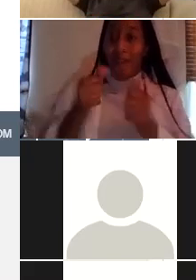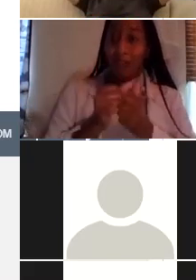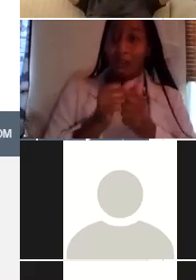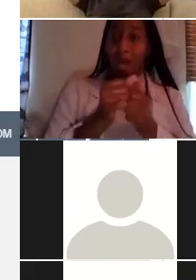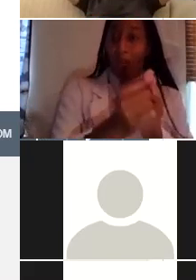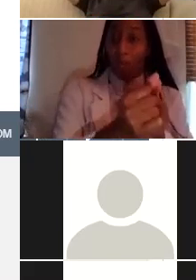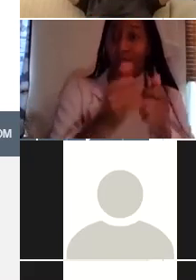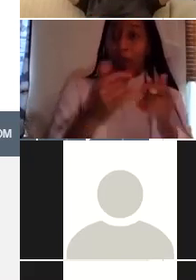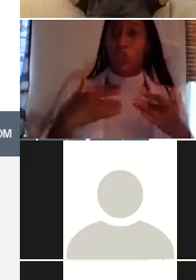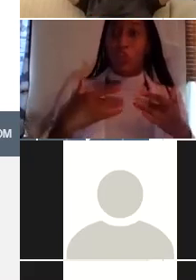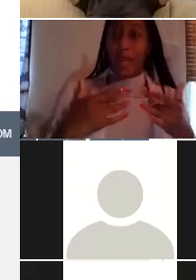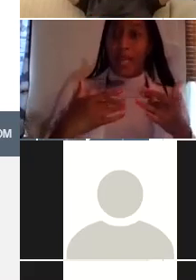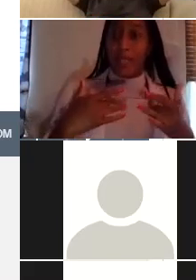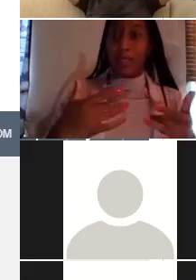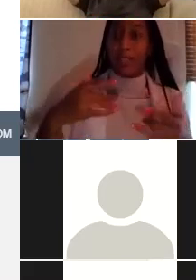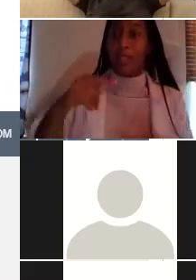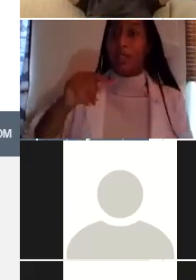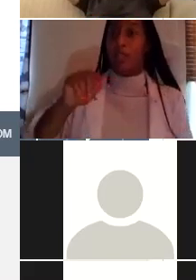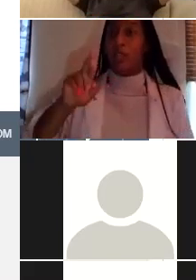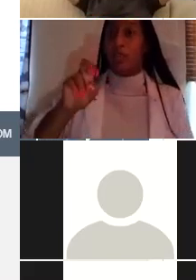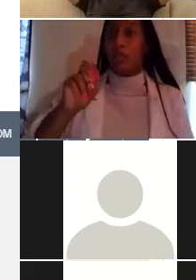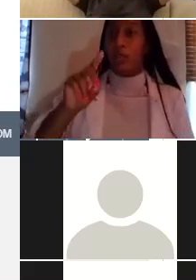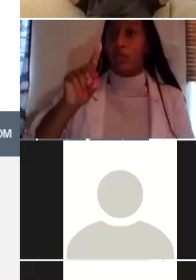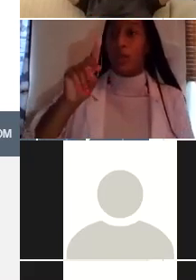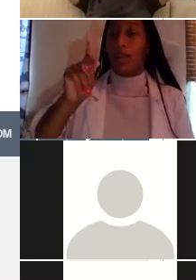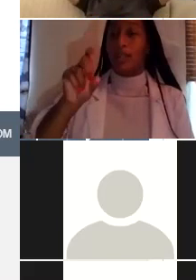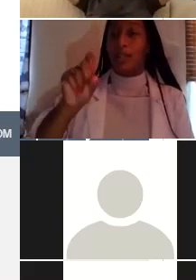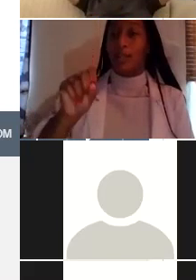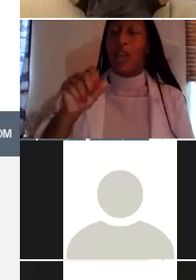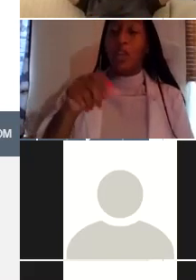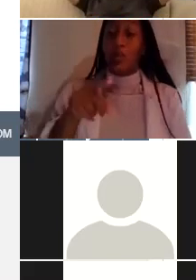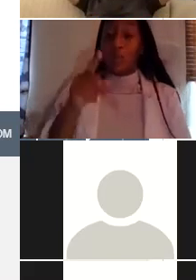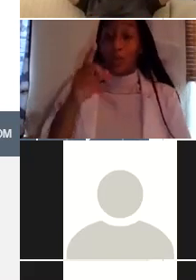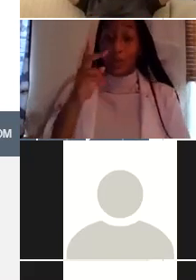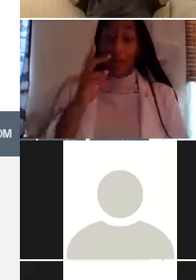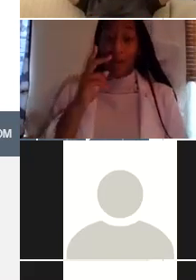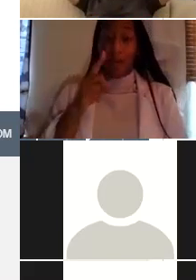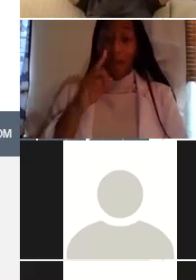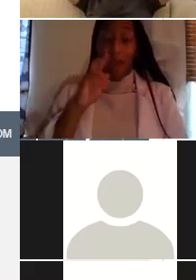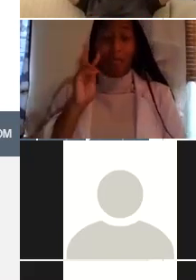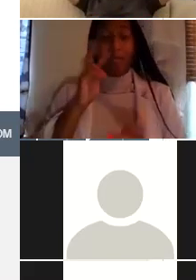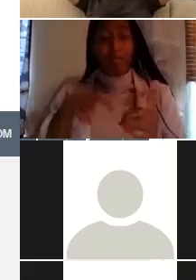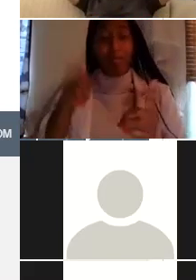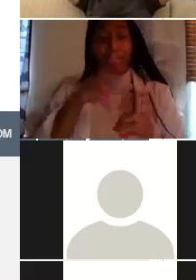look at how their temperature decreases when you maintain